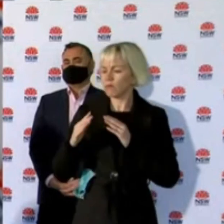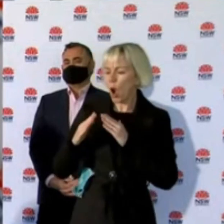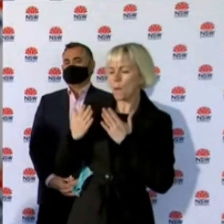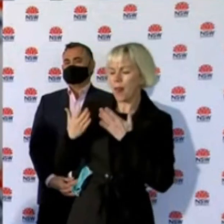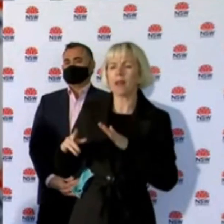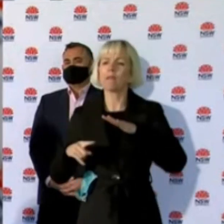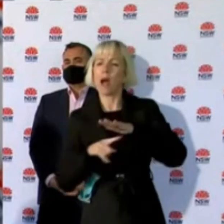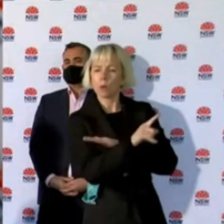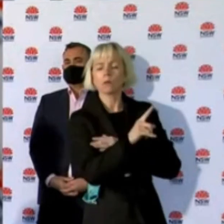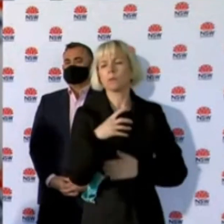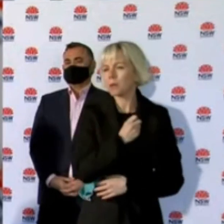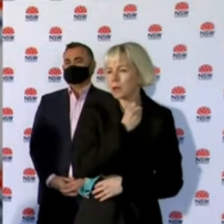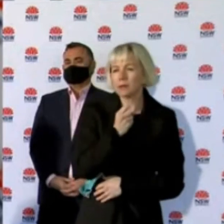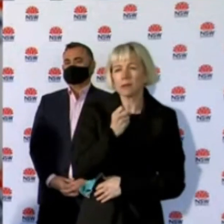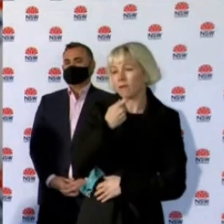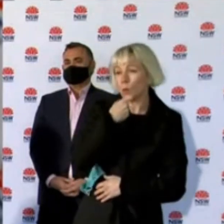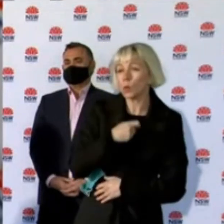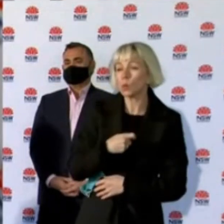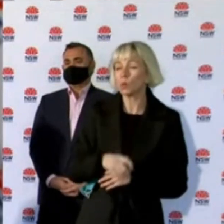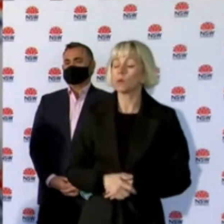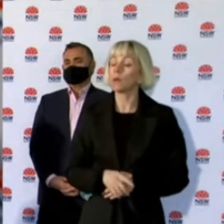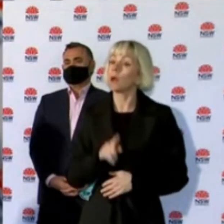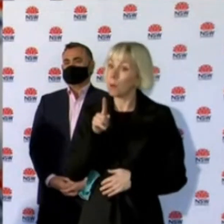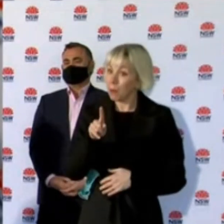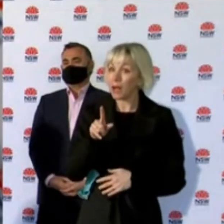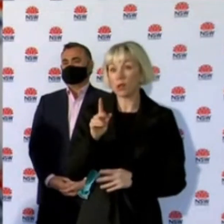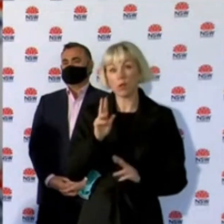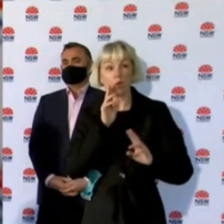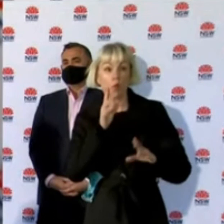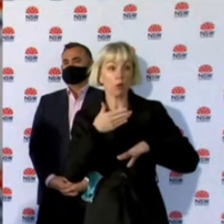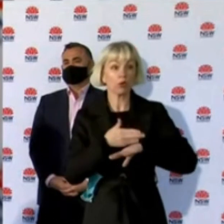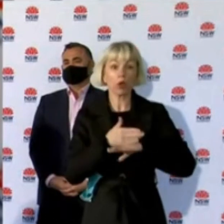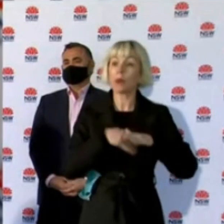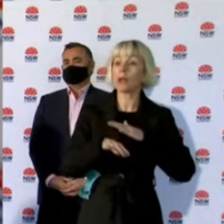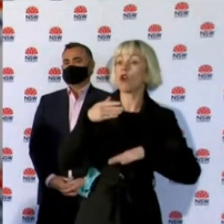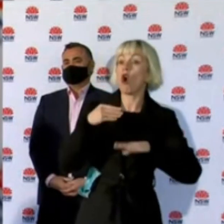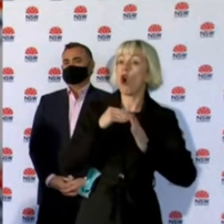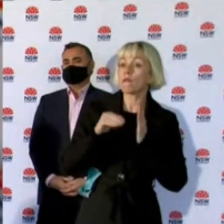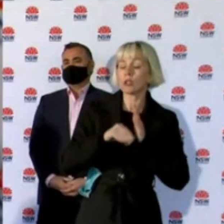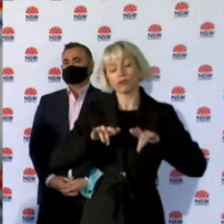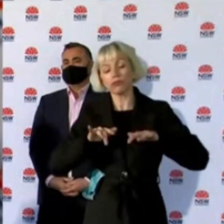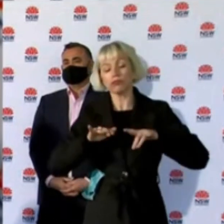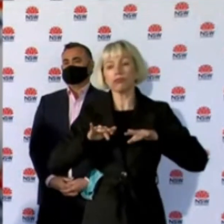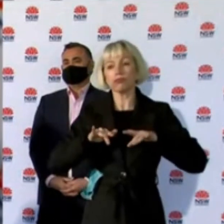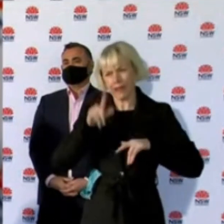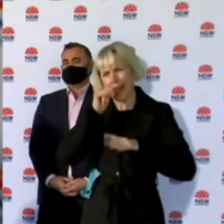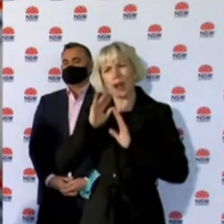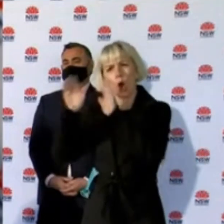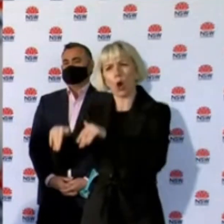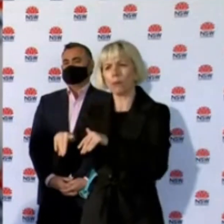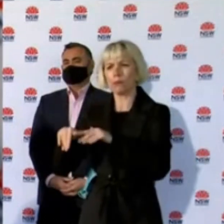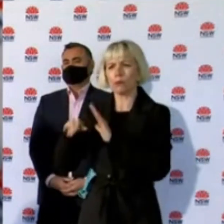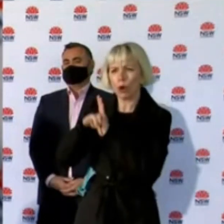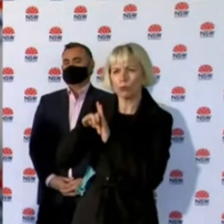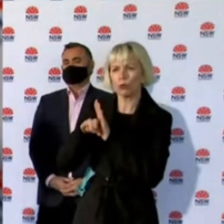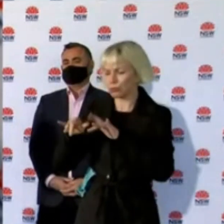speaking, if you're an office worker and can work from home, that's what you should be doing. We don't want anyone outside of the house unless they absolutely have to be, and that's been Dr.